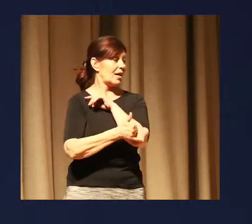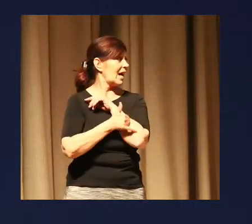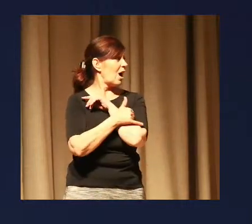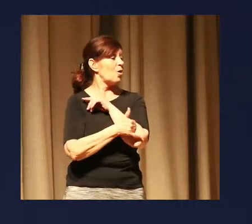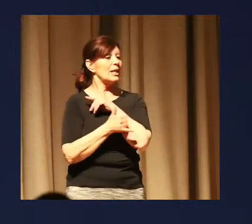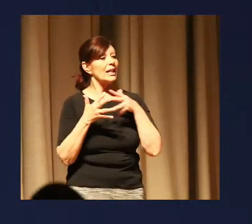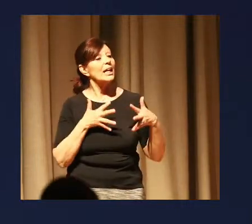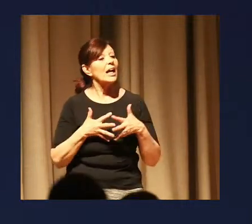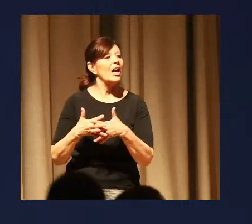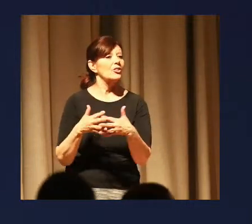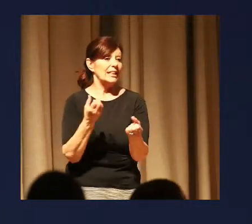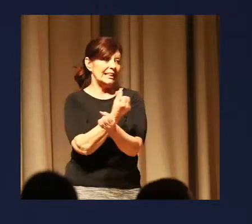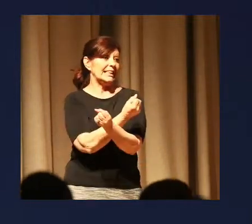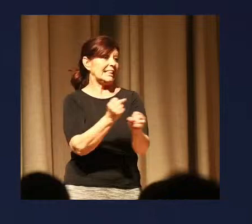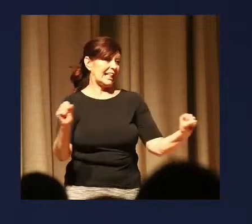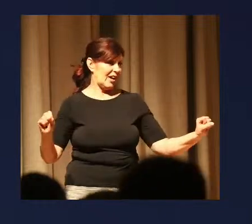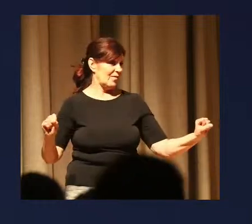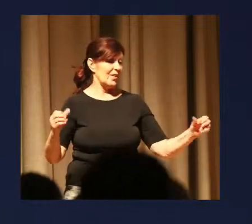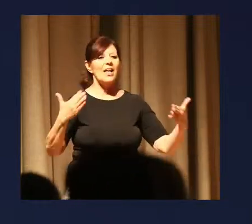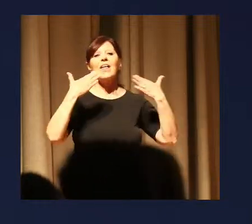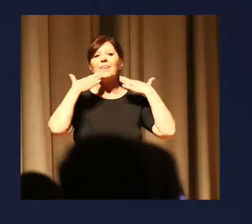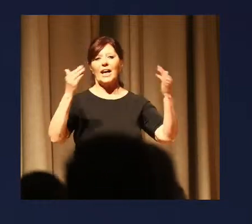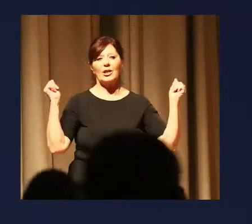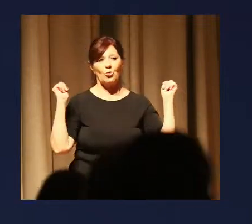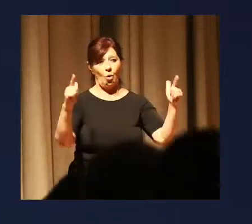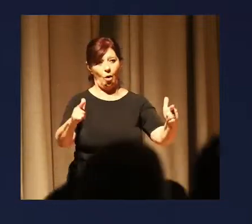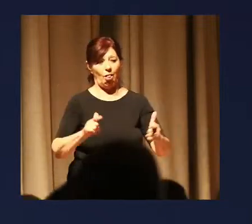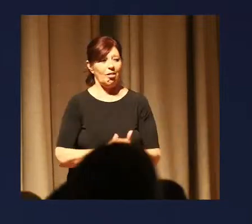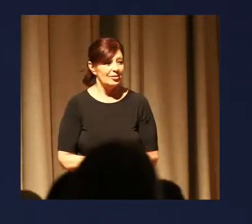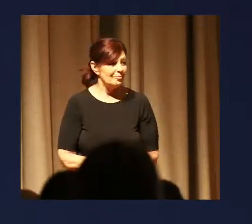country safe. Thank you all.